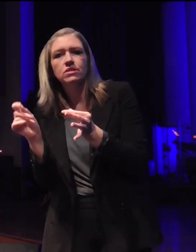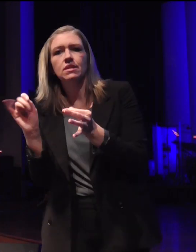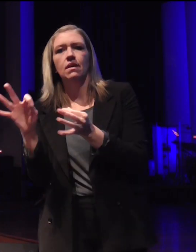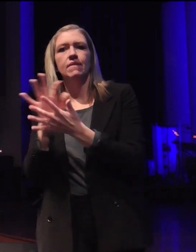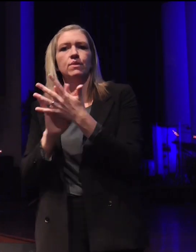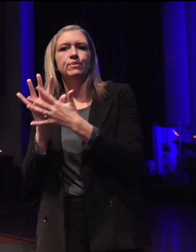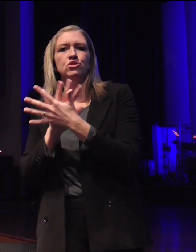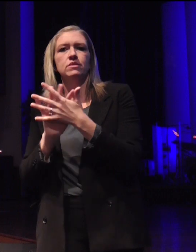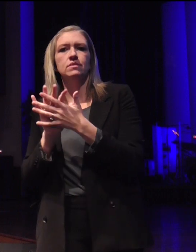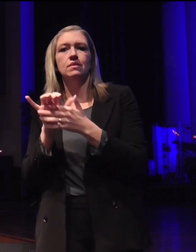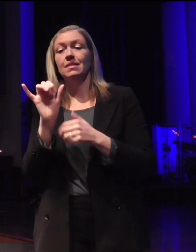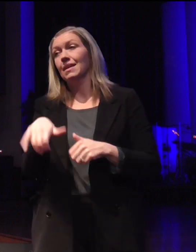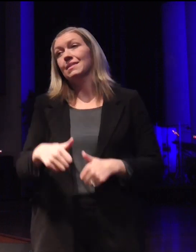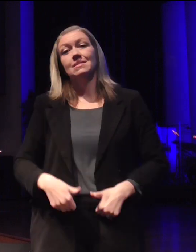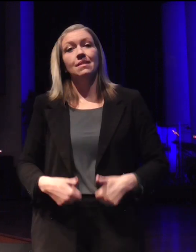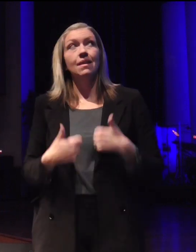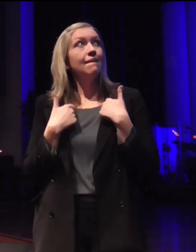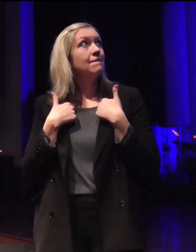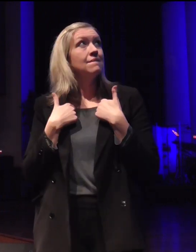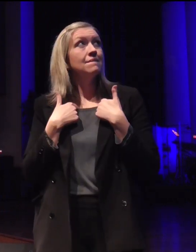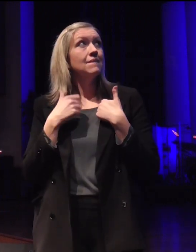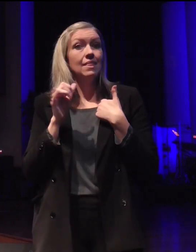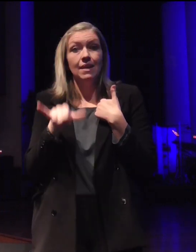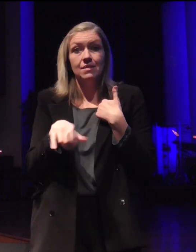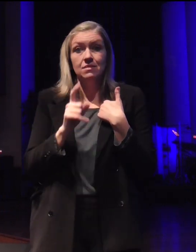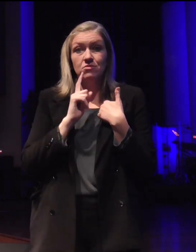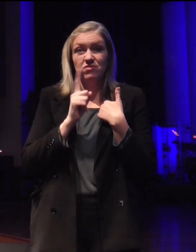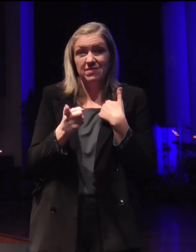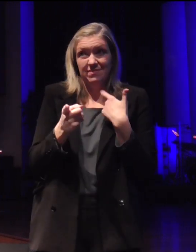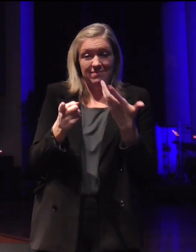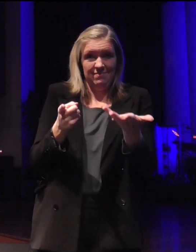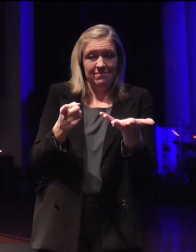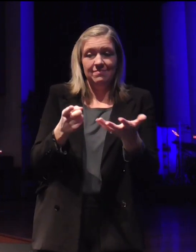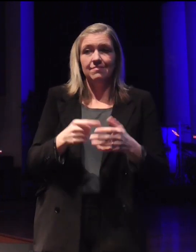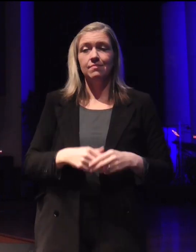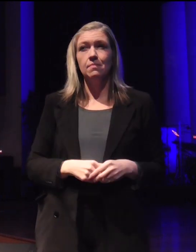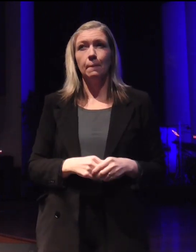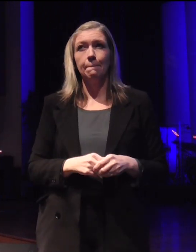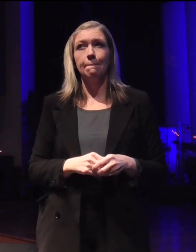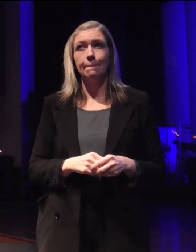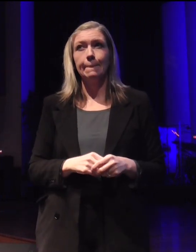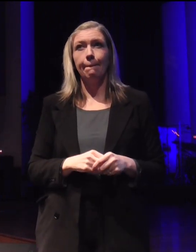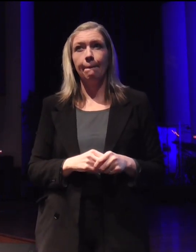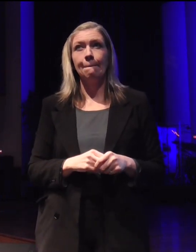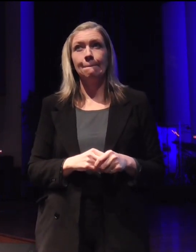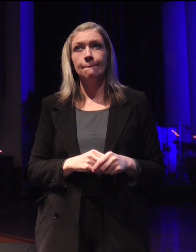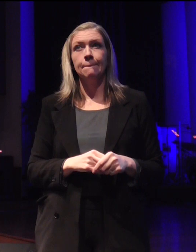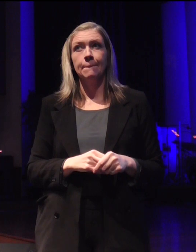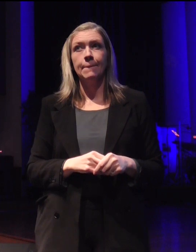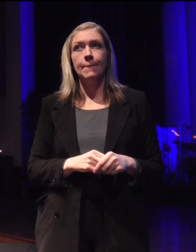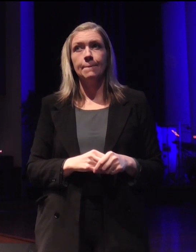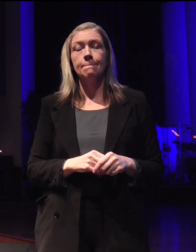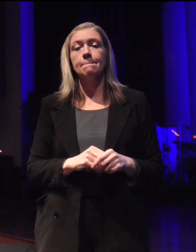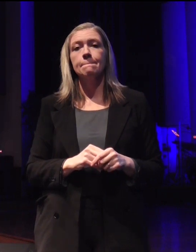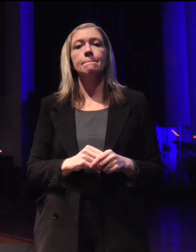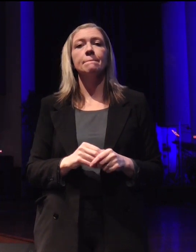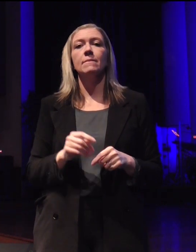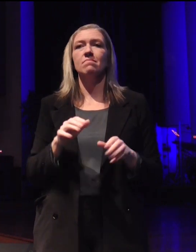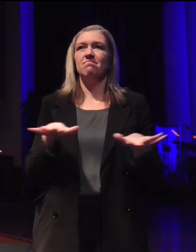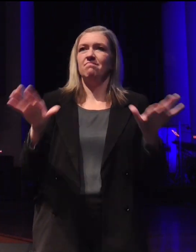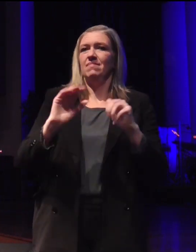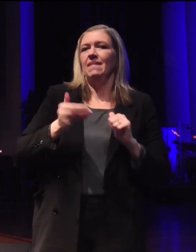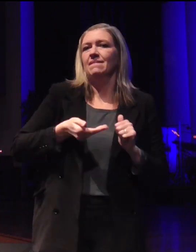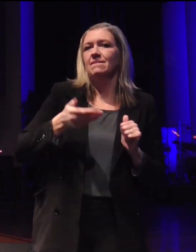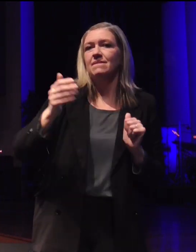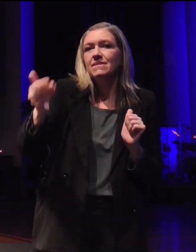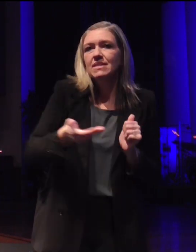That's life. That's the reality of things. And so there's an invitation to understand that we